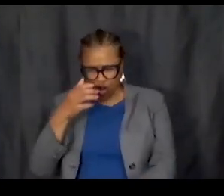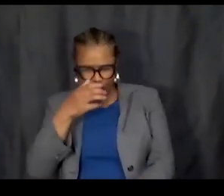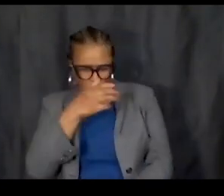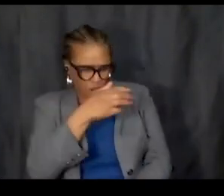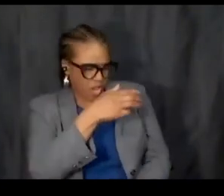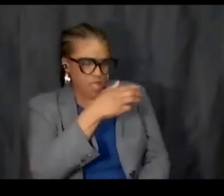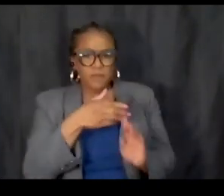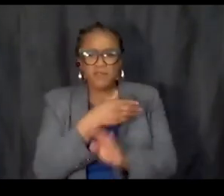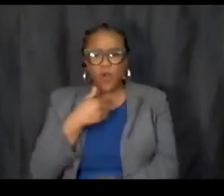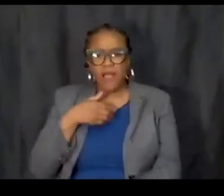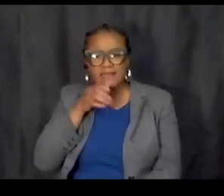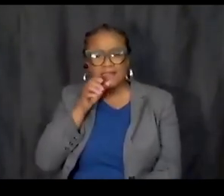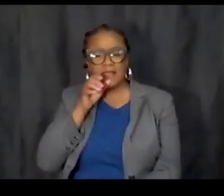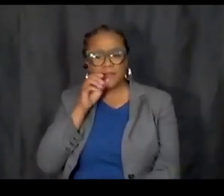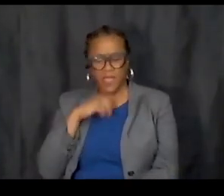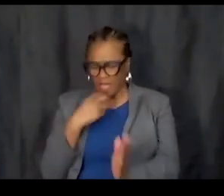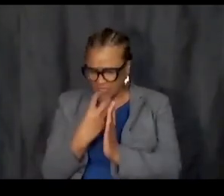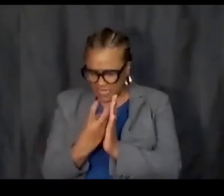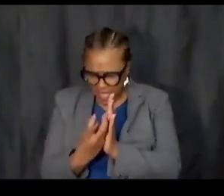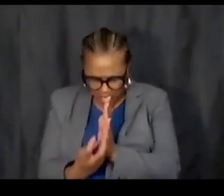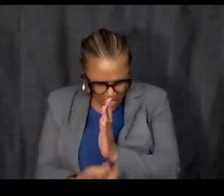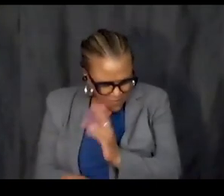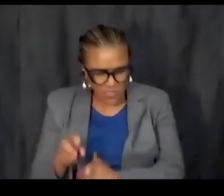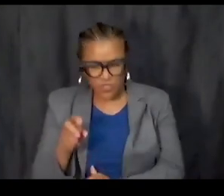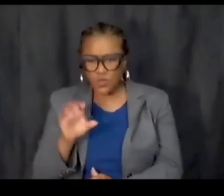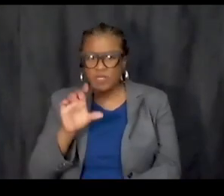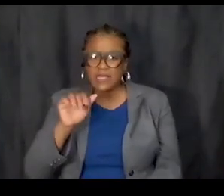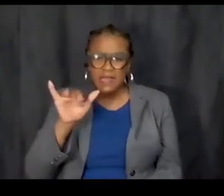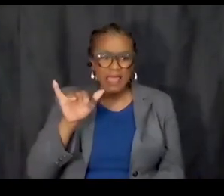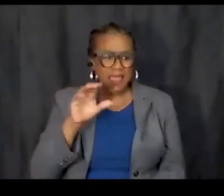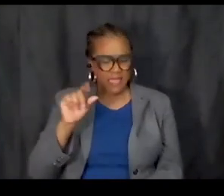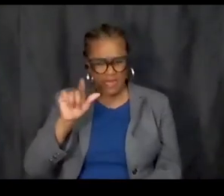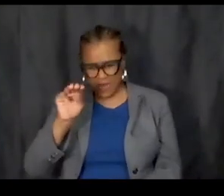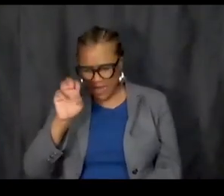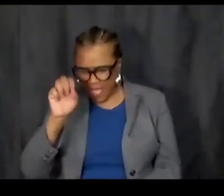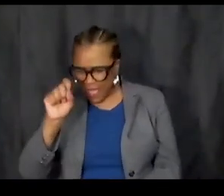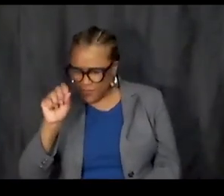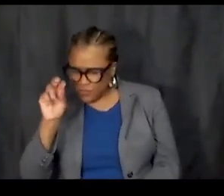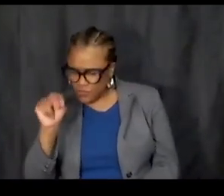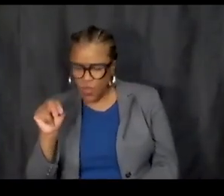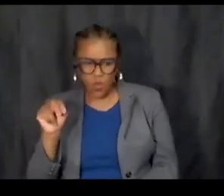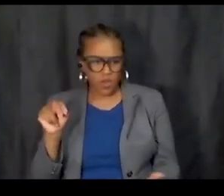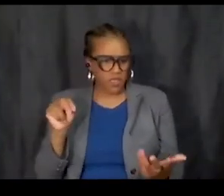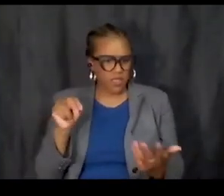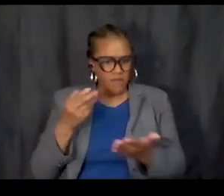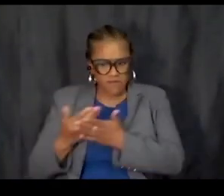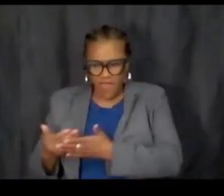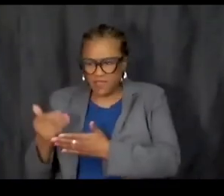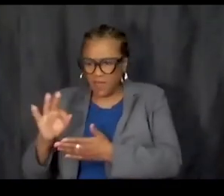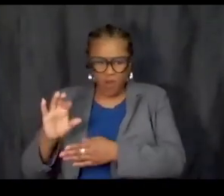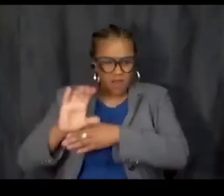teeth. I dive into limestone and clay at Saint-Emilion, facts of corporate takeovers